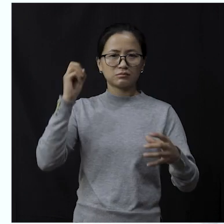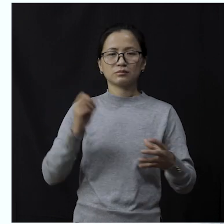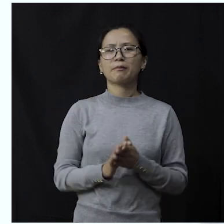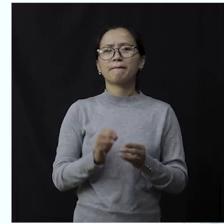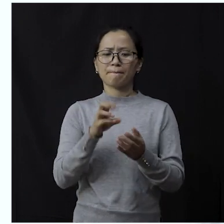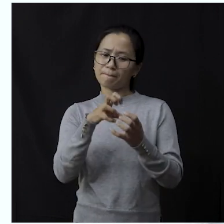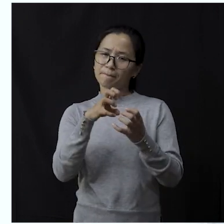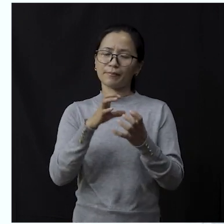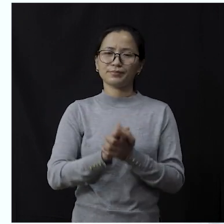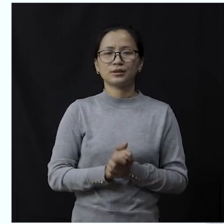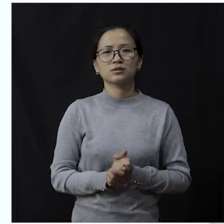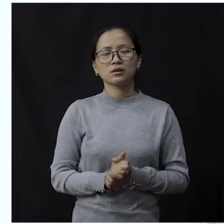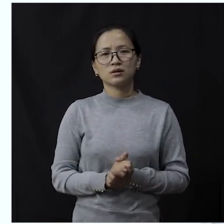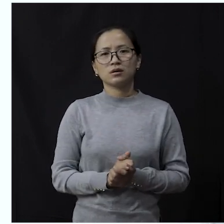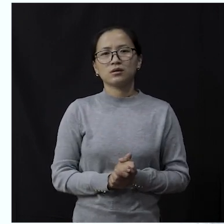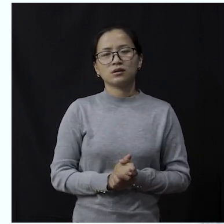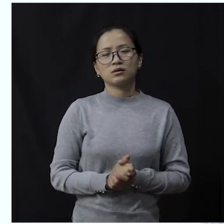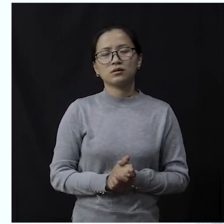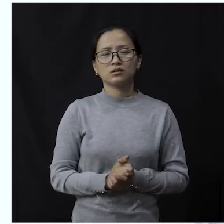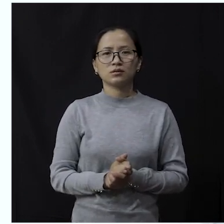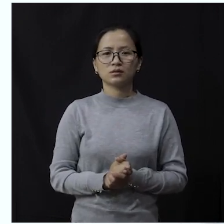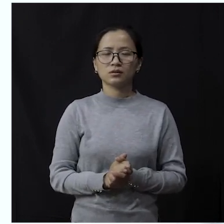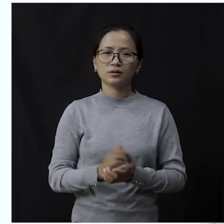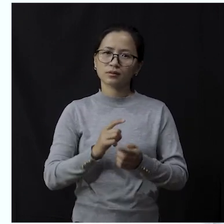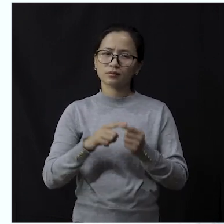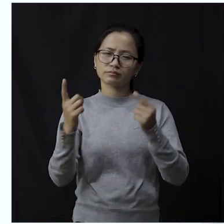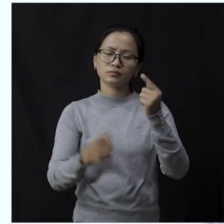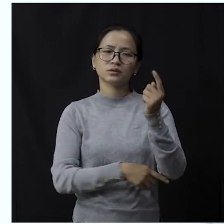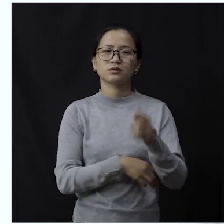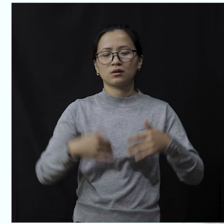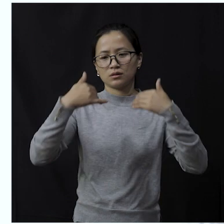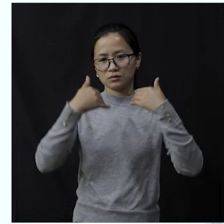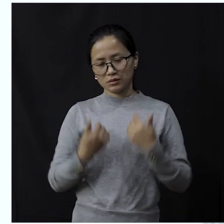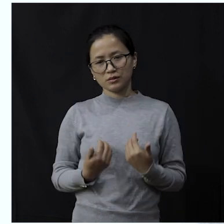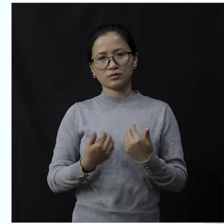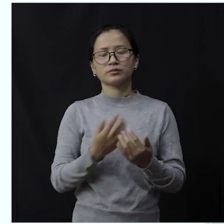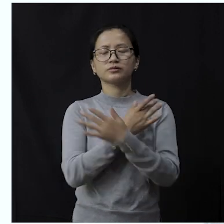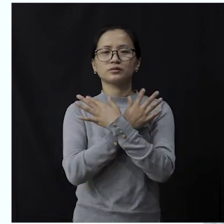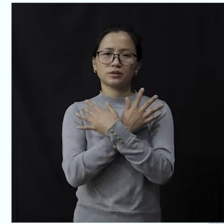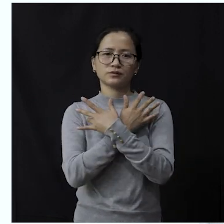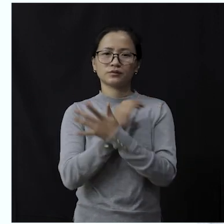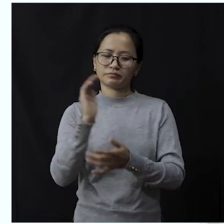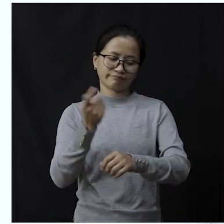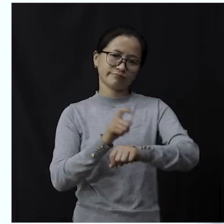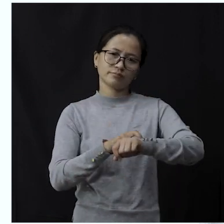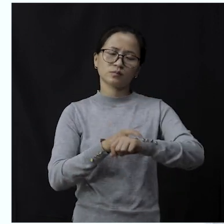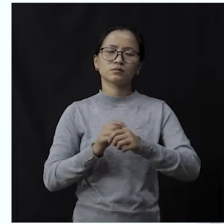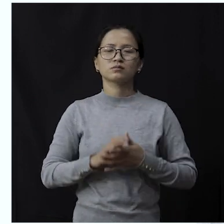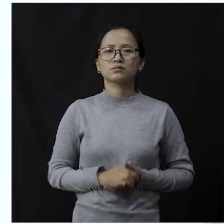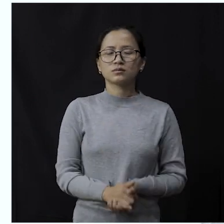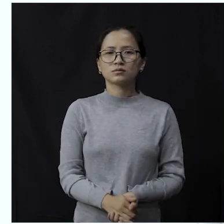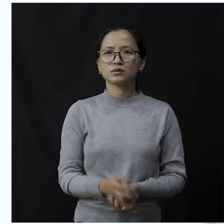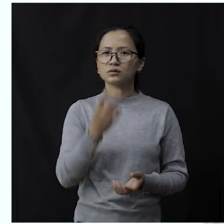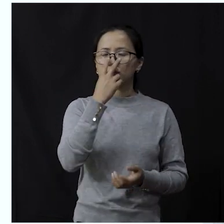out. But the 2 hornbills kept trying. Finally, they were tired. They might be taking rest for some time. But when